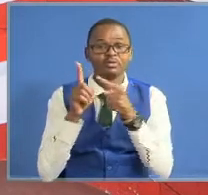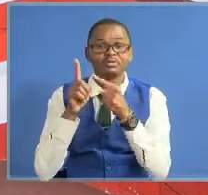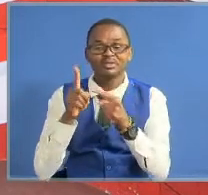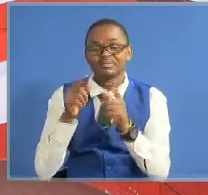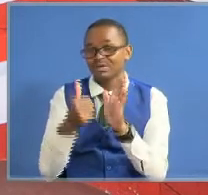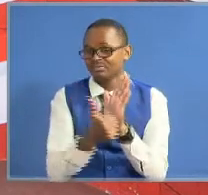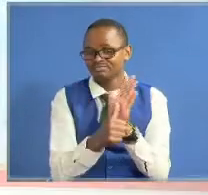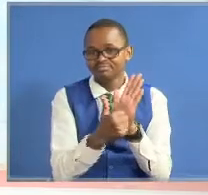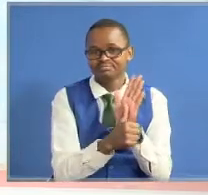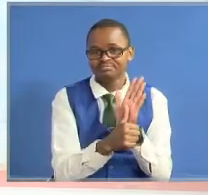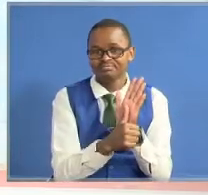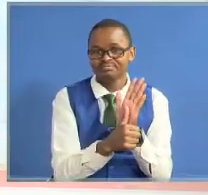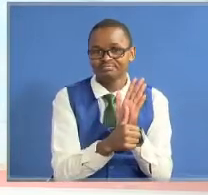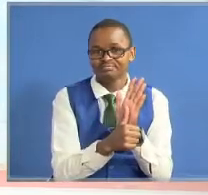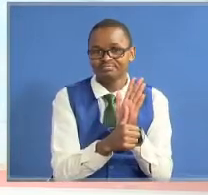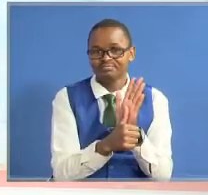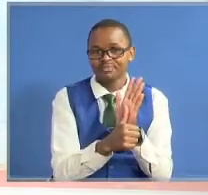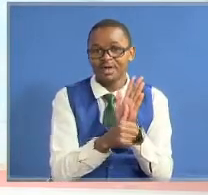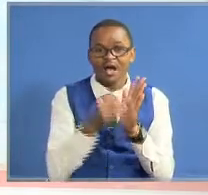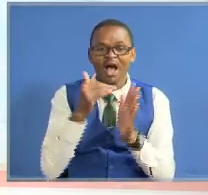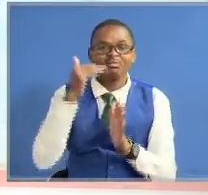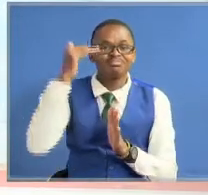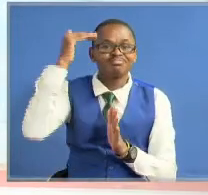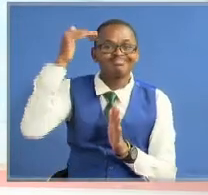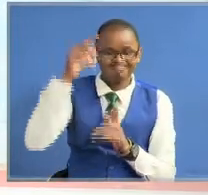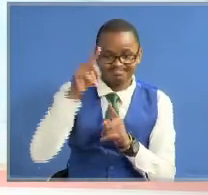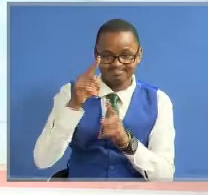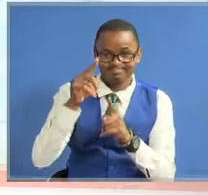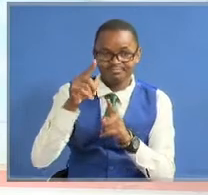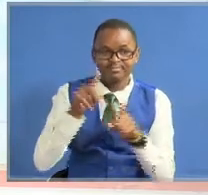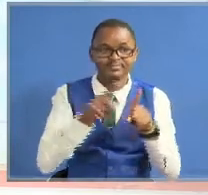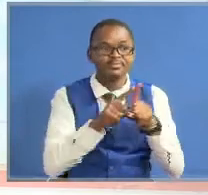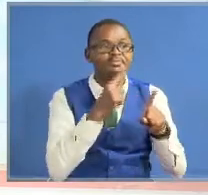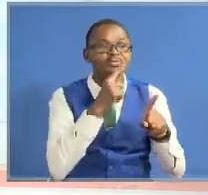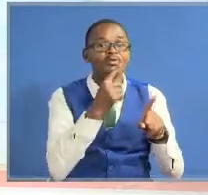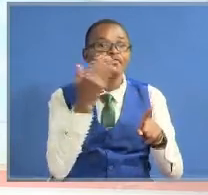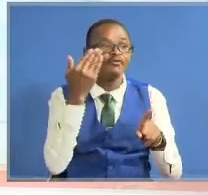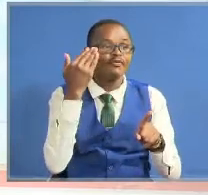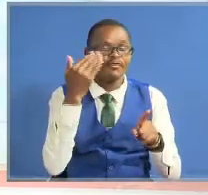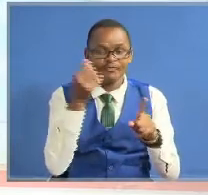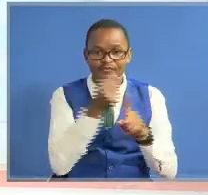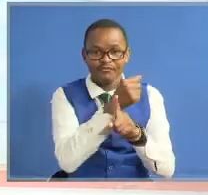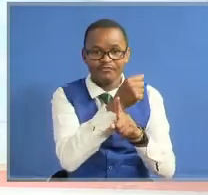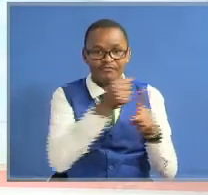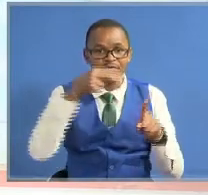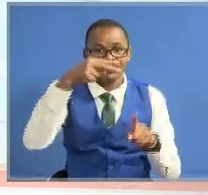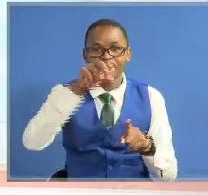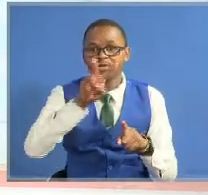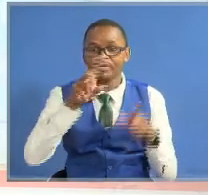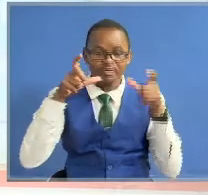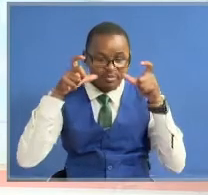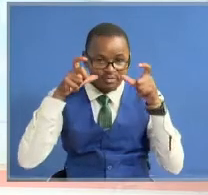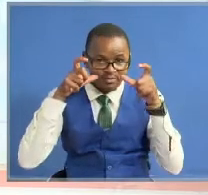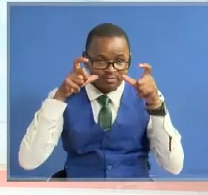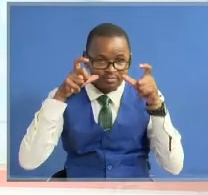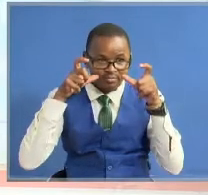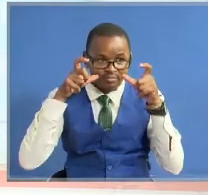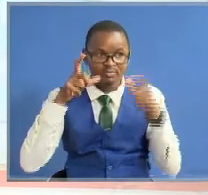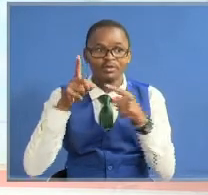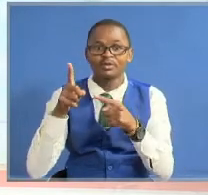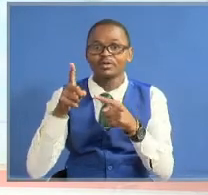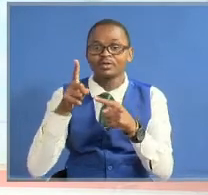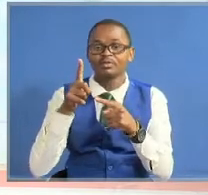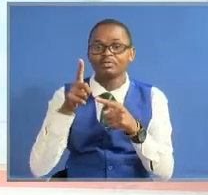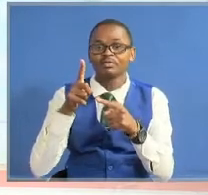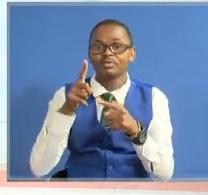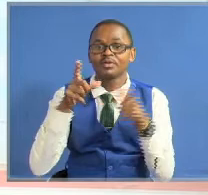particular problem. Now, adolescents have been put on the spotlight, as said before, in the fight against HIV and AIDS. This